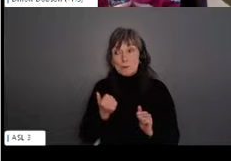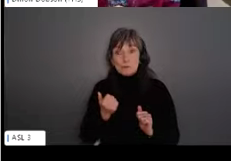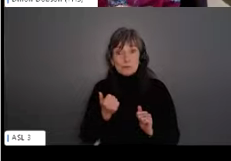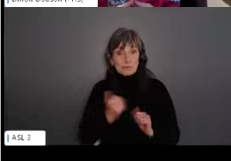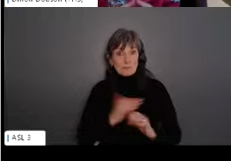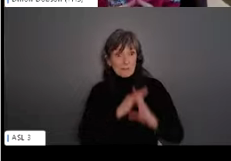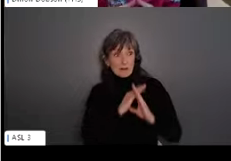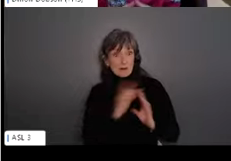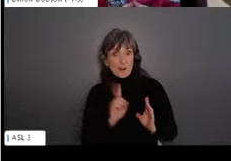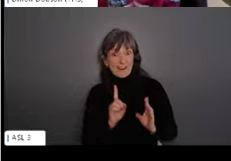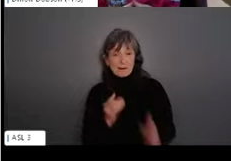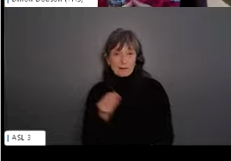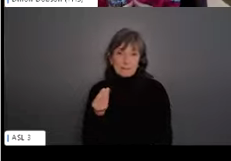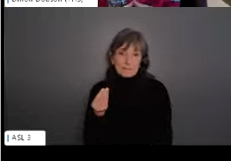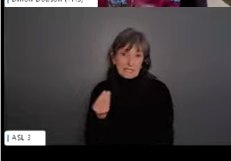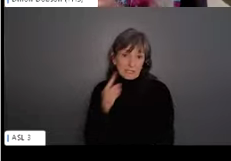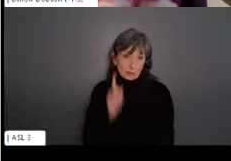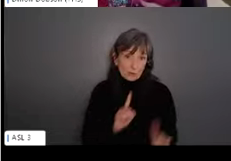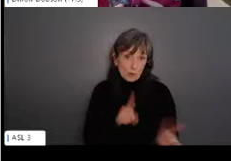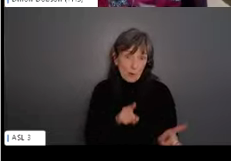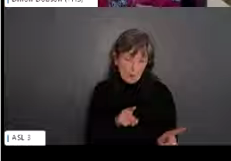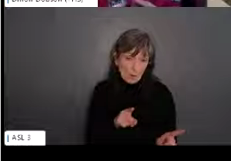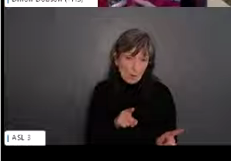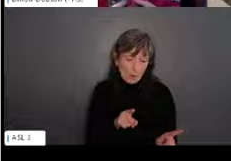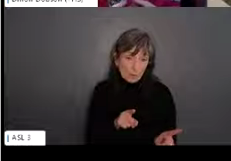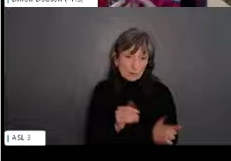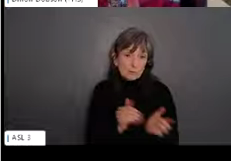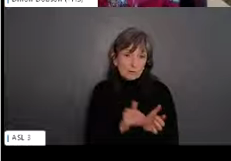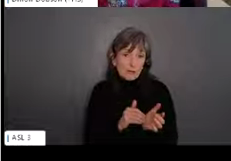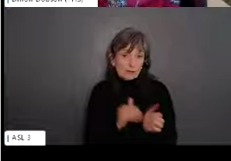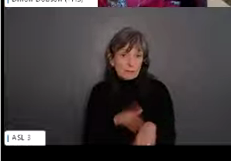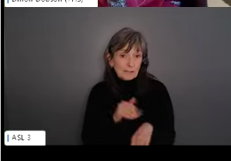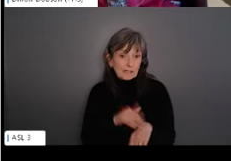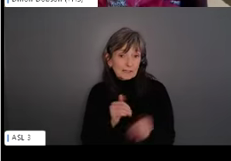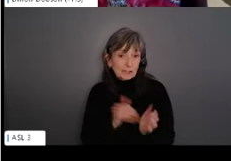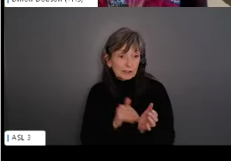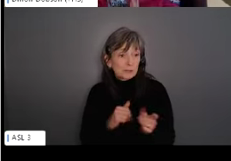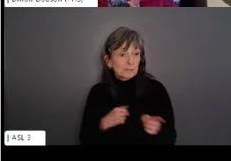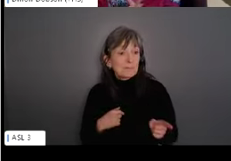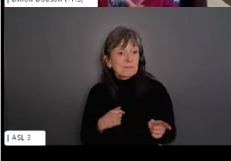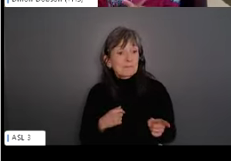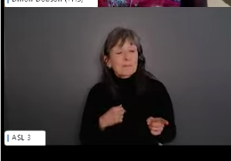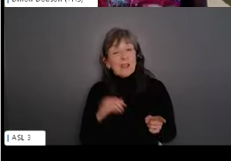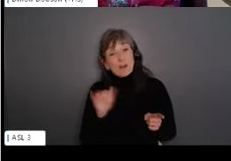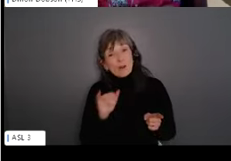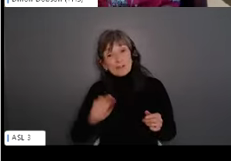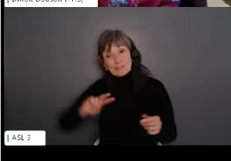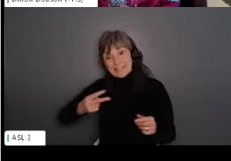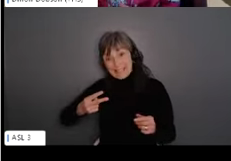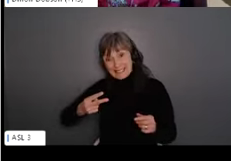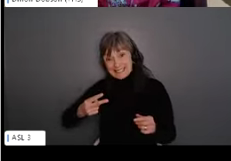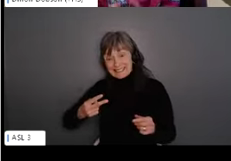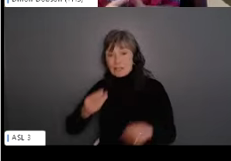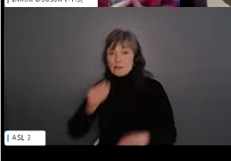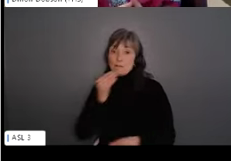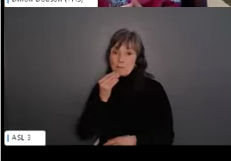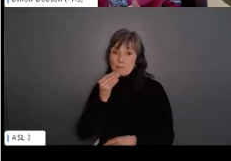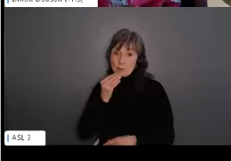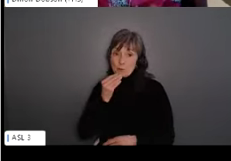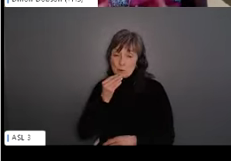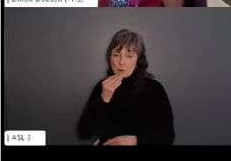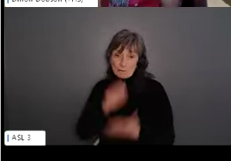is affordability. Behind that is food insecurity, pet food insecurity, and then